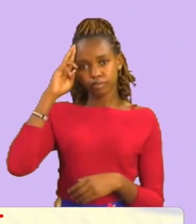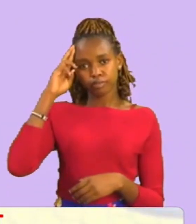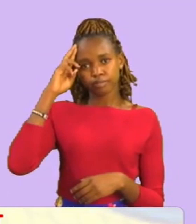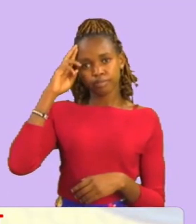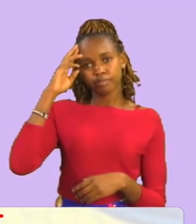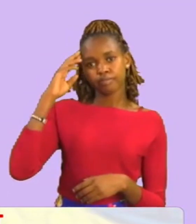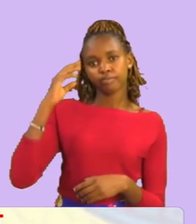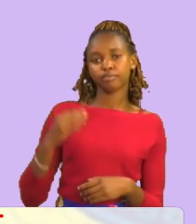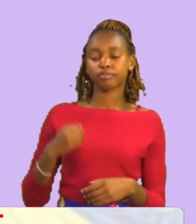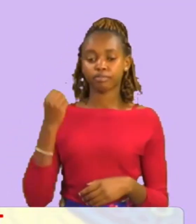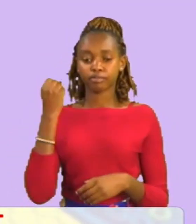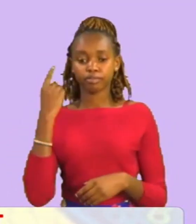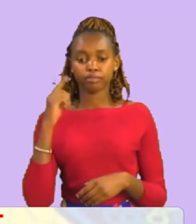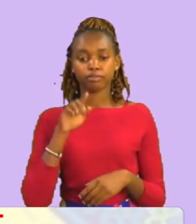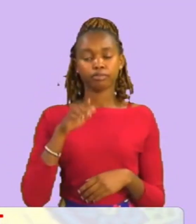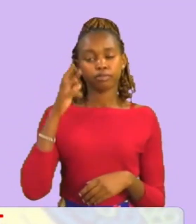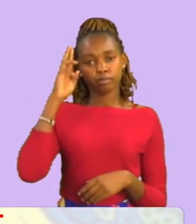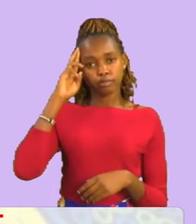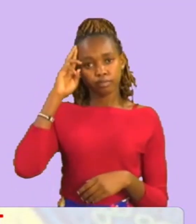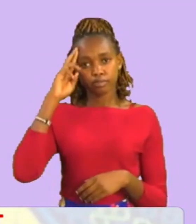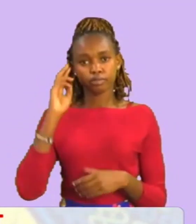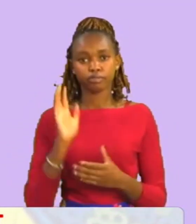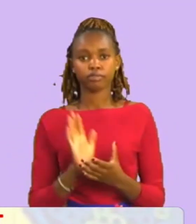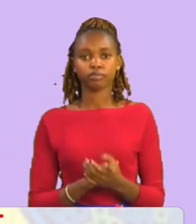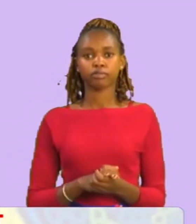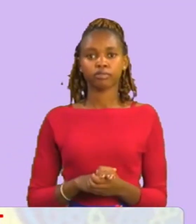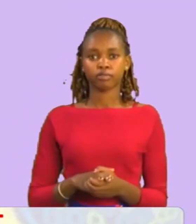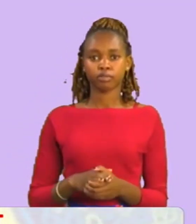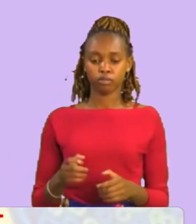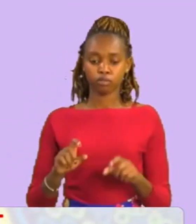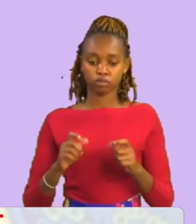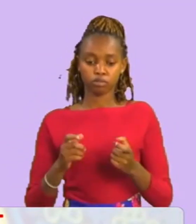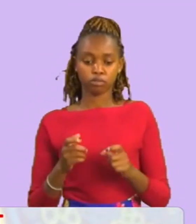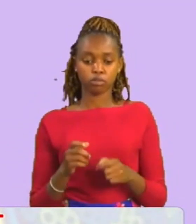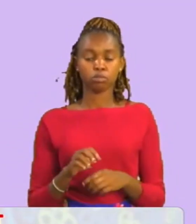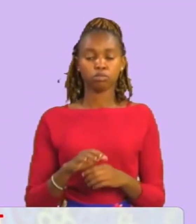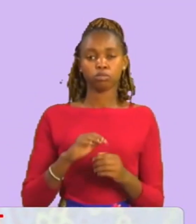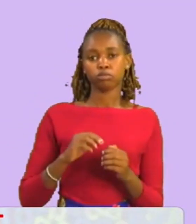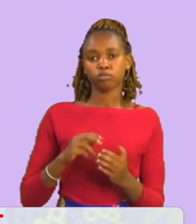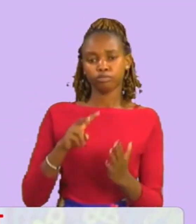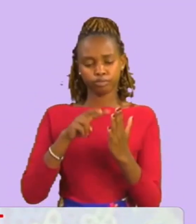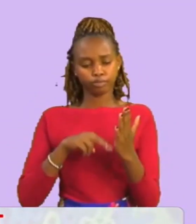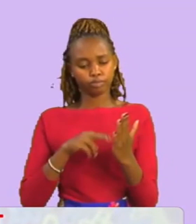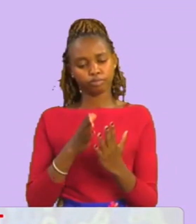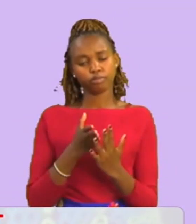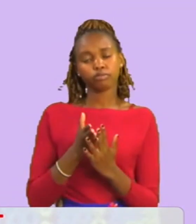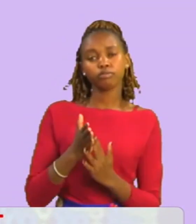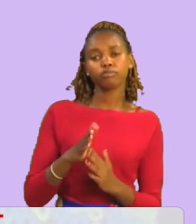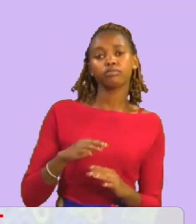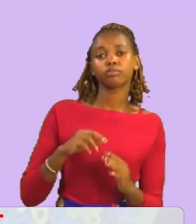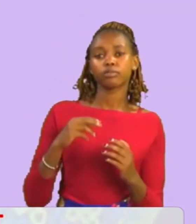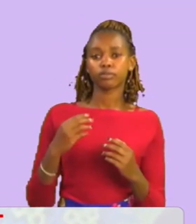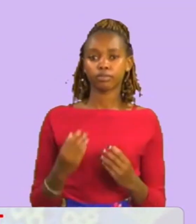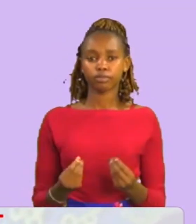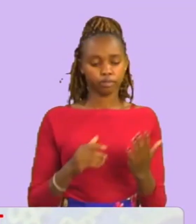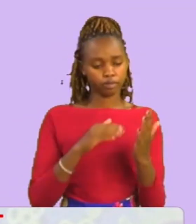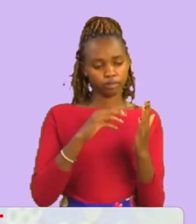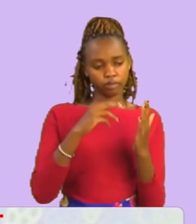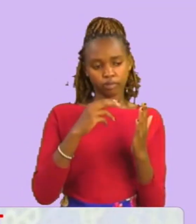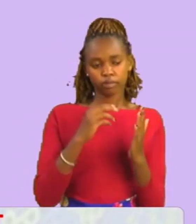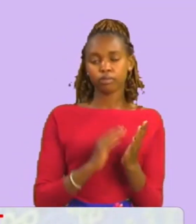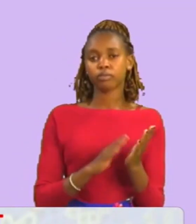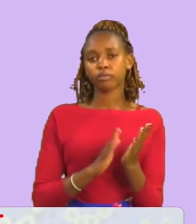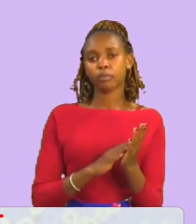Tunafunga mwaka. Nataka kusikia watu wanasema nini pale kwa mtandao, si ndio? Let me just go through a few comments here. Because we are talking about the year coming